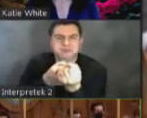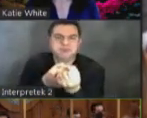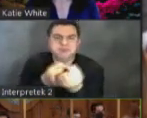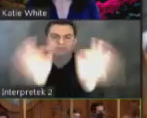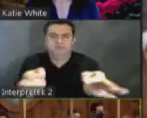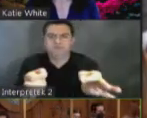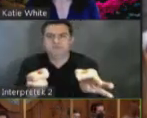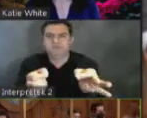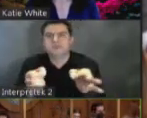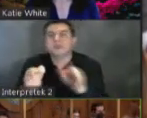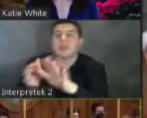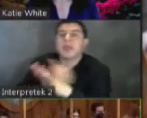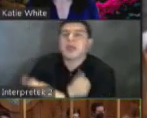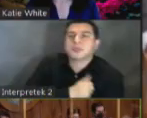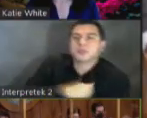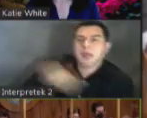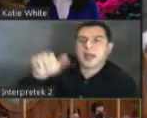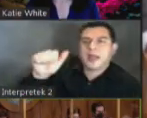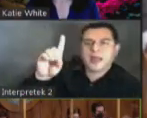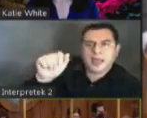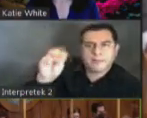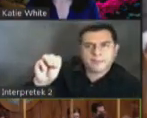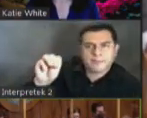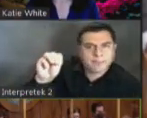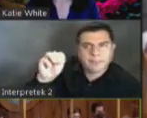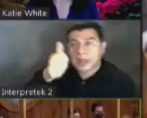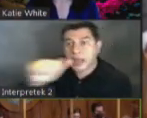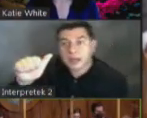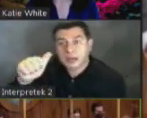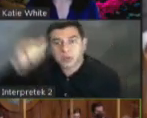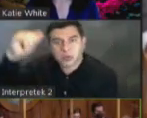you. Do we have anybody that's called in that wants to speak to this item?